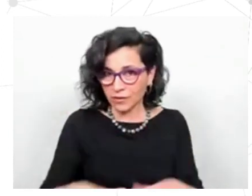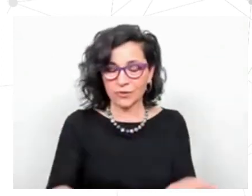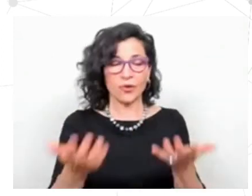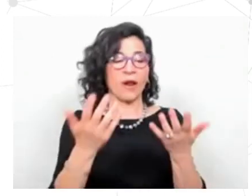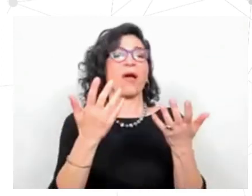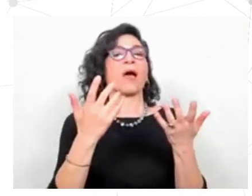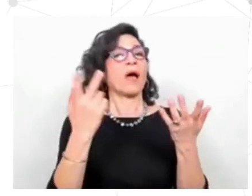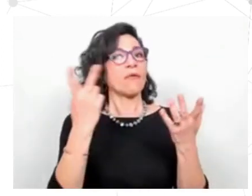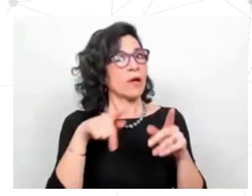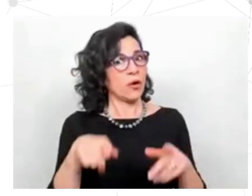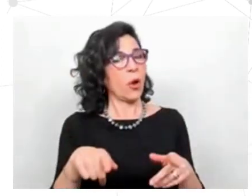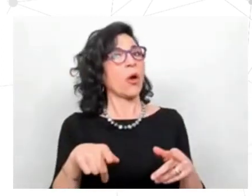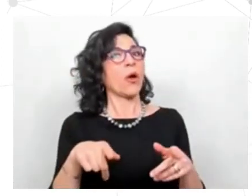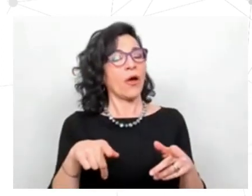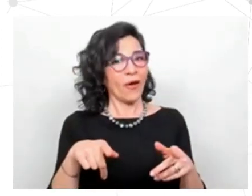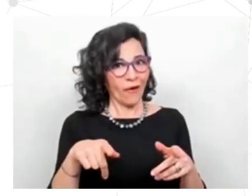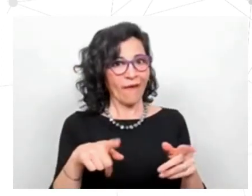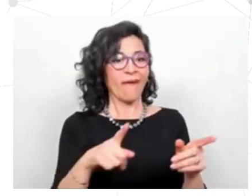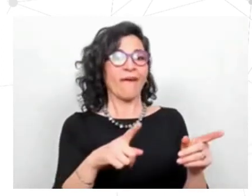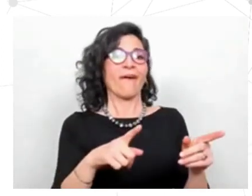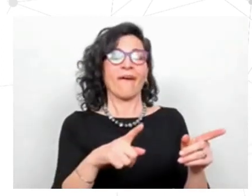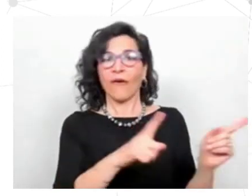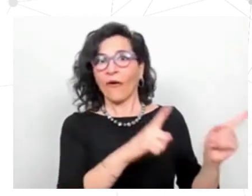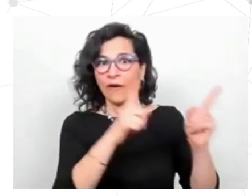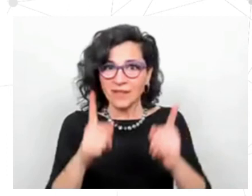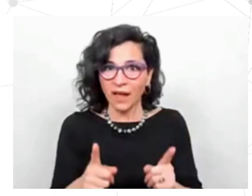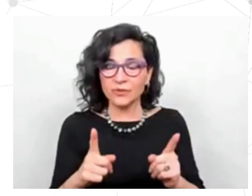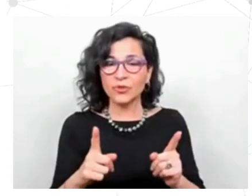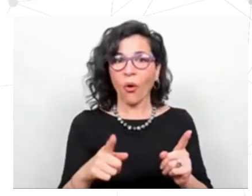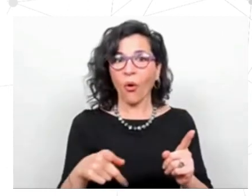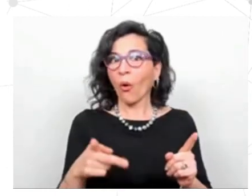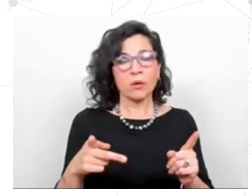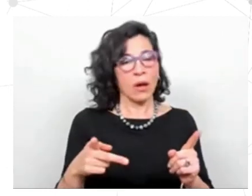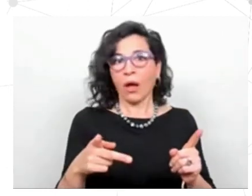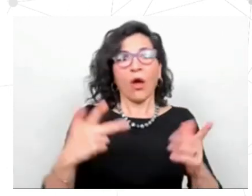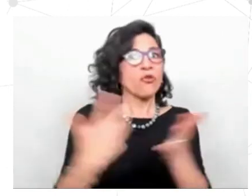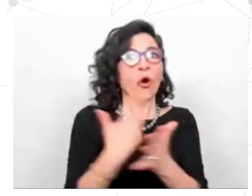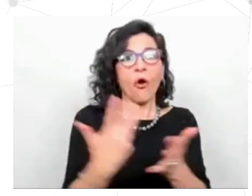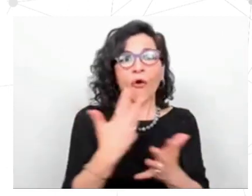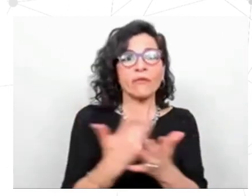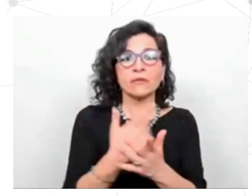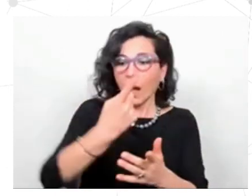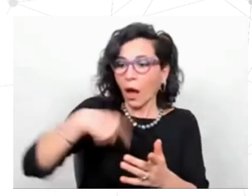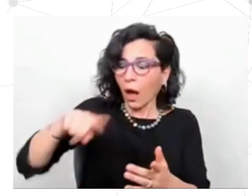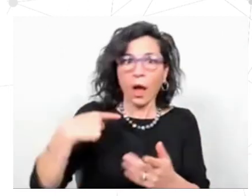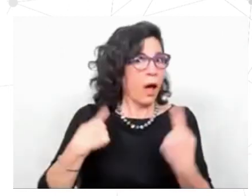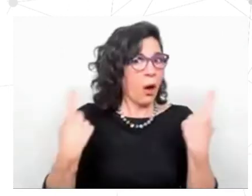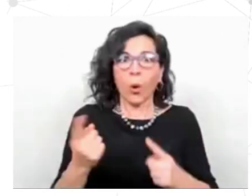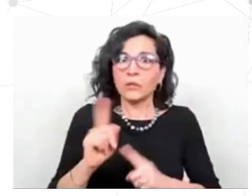una sessione che con news che non ci aspettavamo è straordinarie. E io niente,